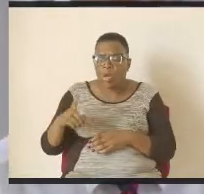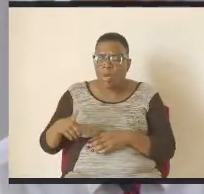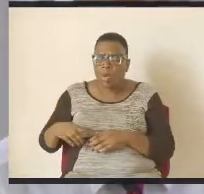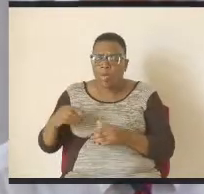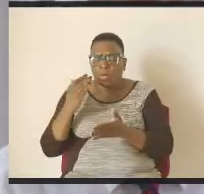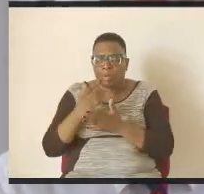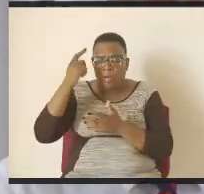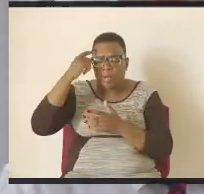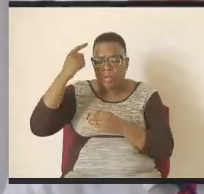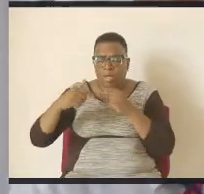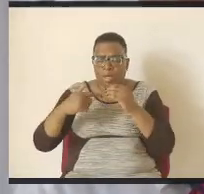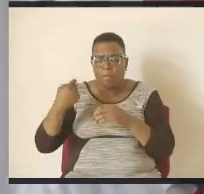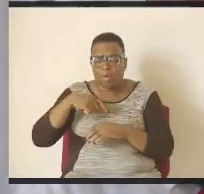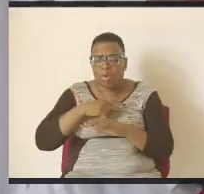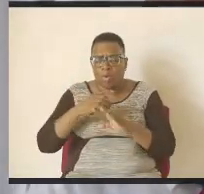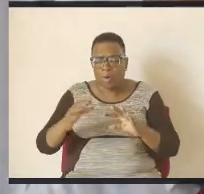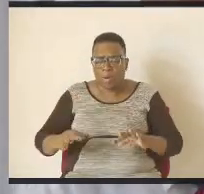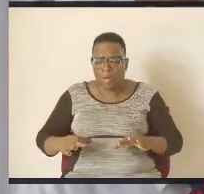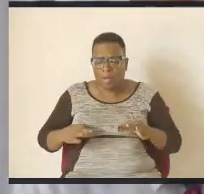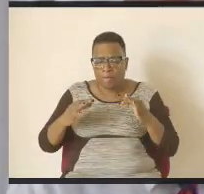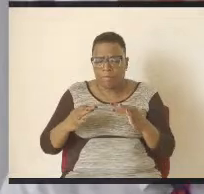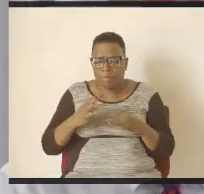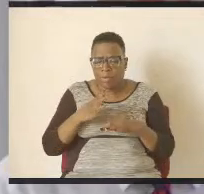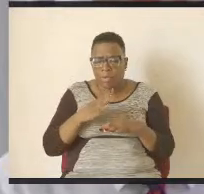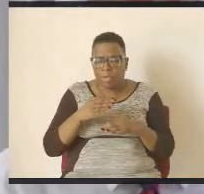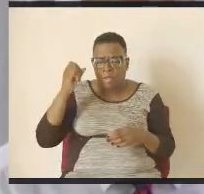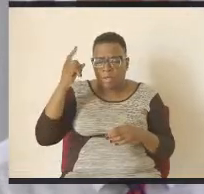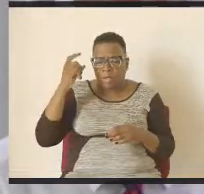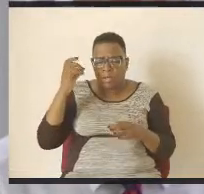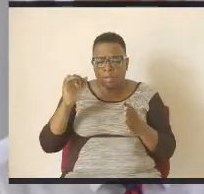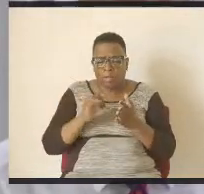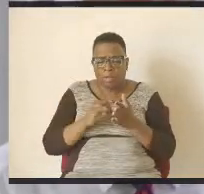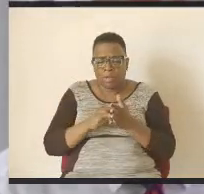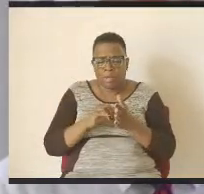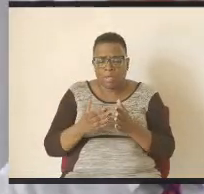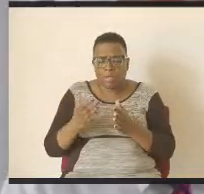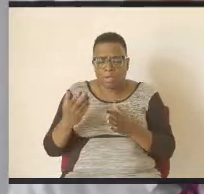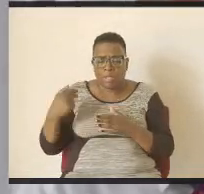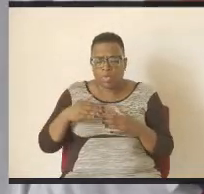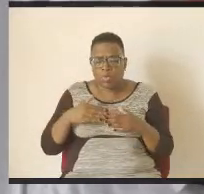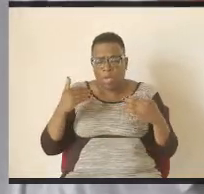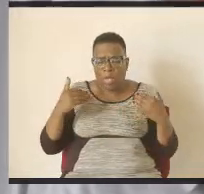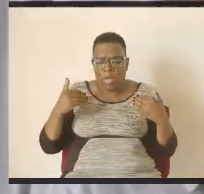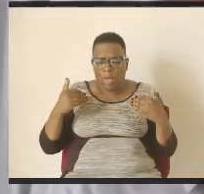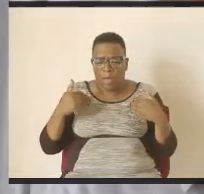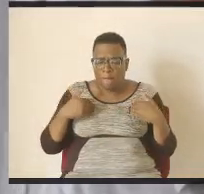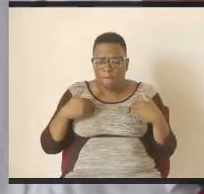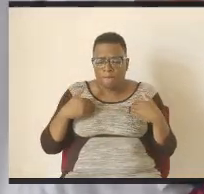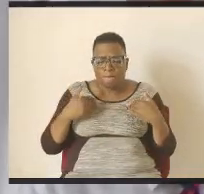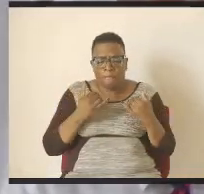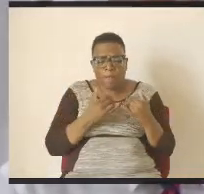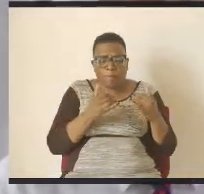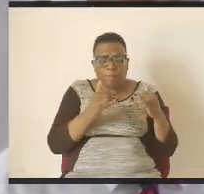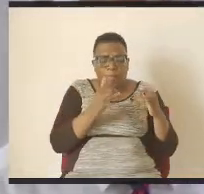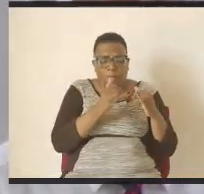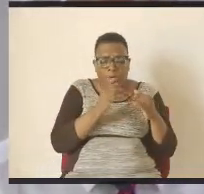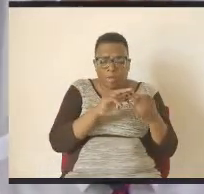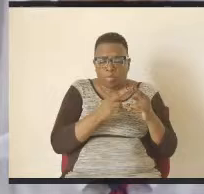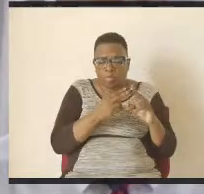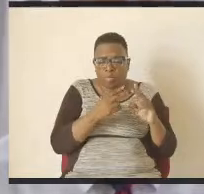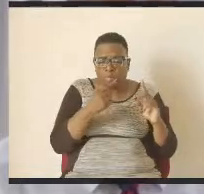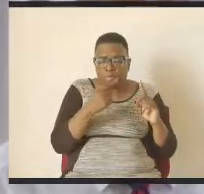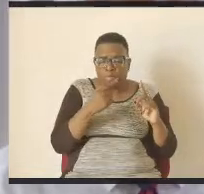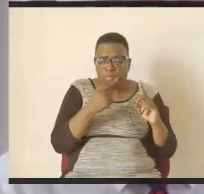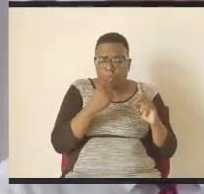lives and understand that the things that we might have as priority are really